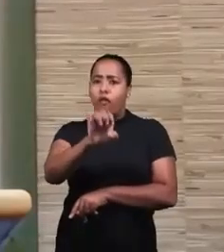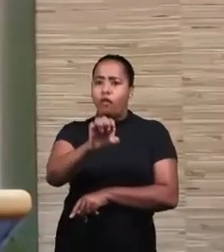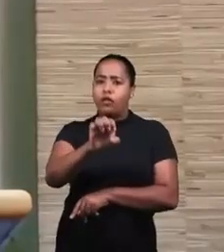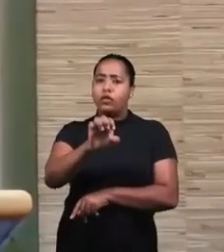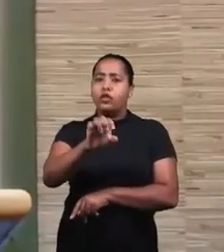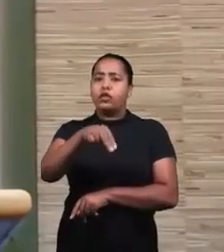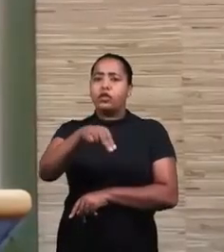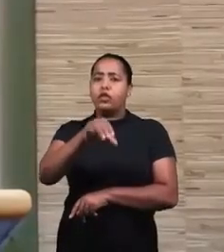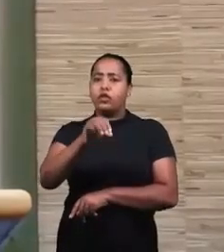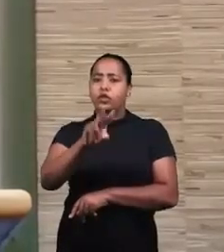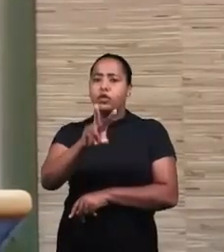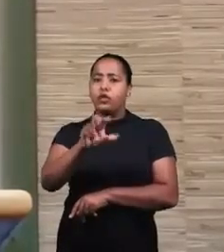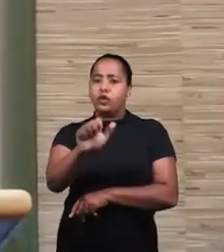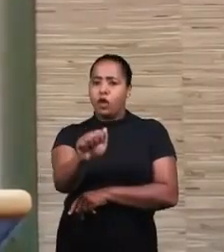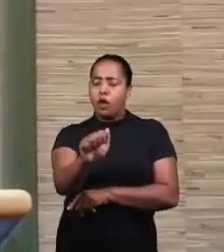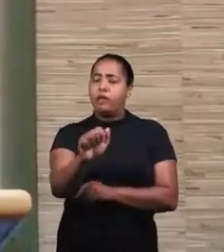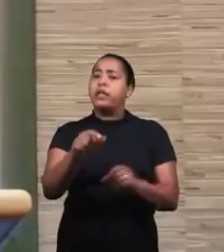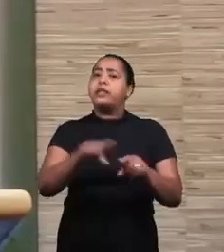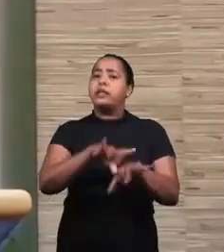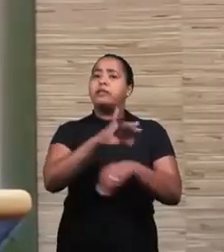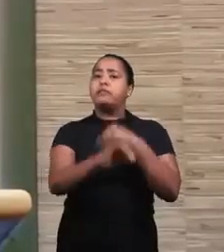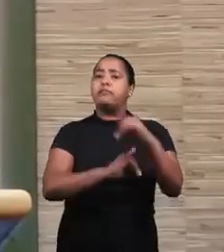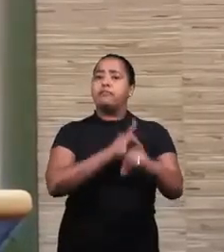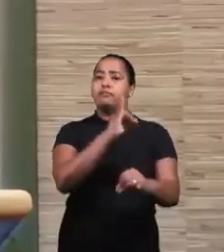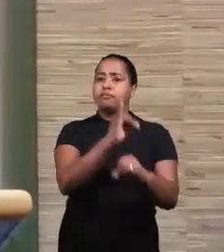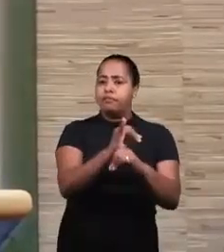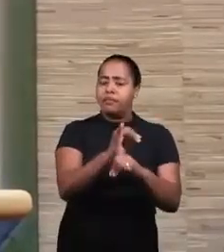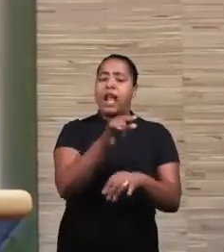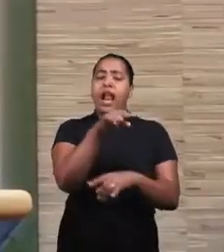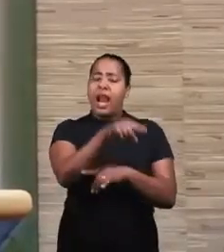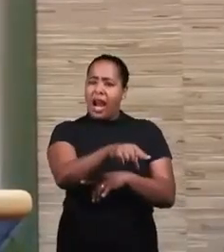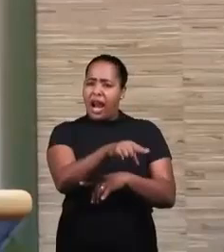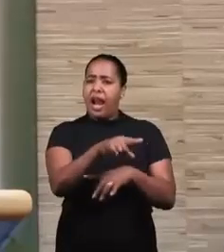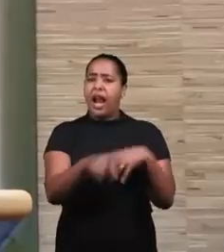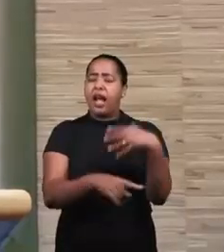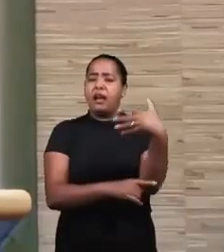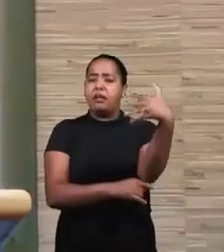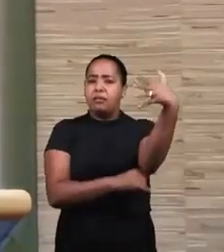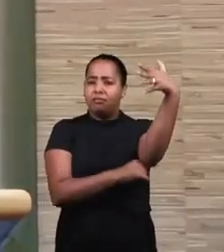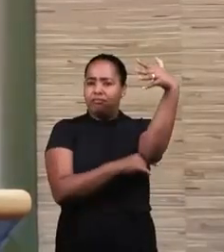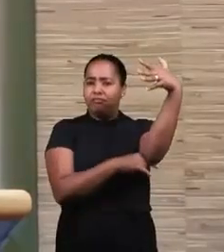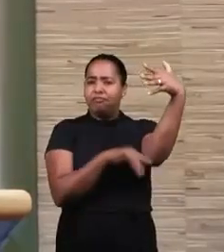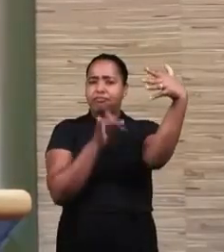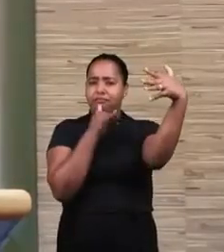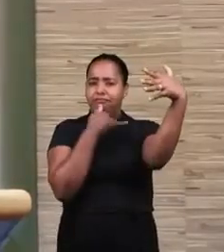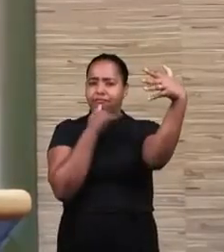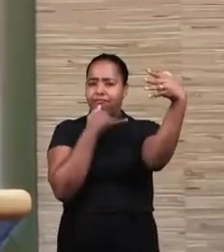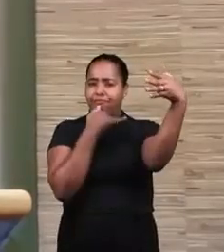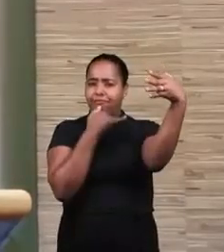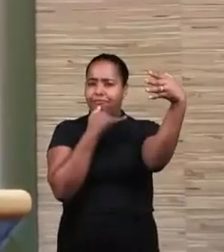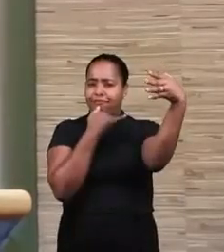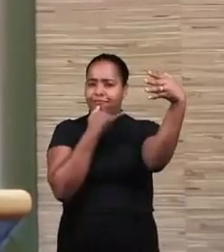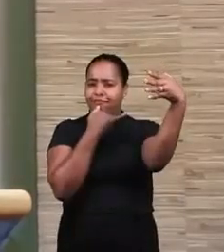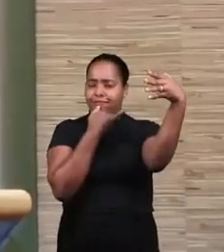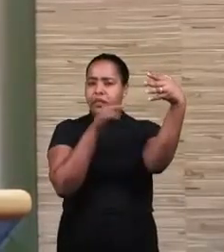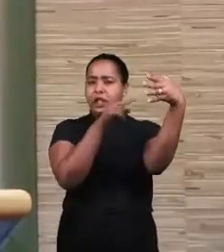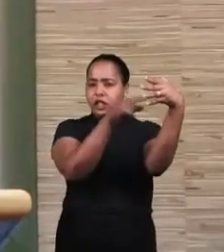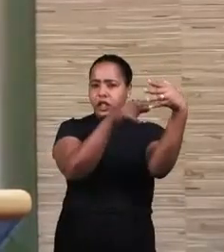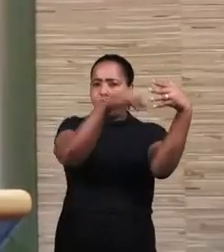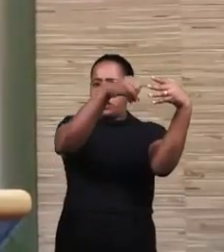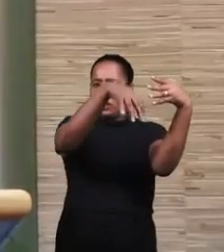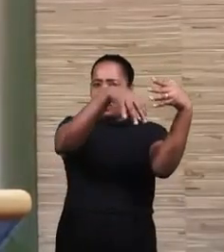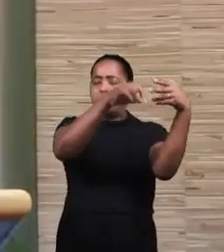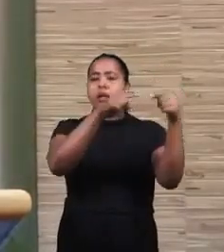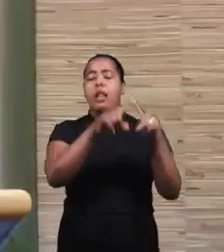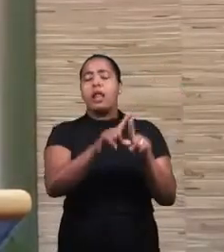on the services through TV and internet. We had to install power supply there a few weeks ago and a TV set